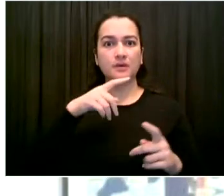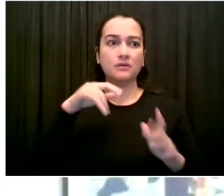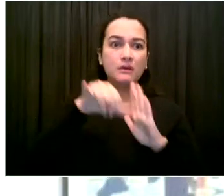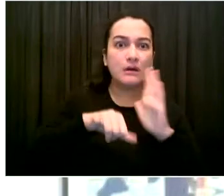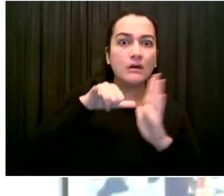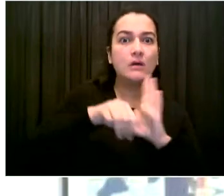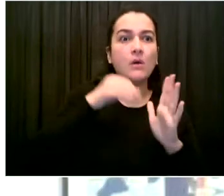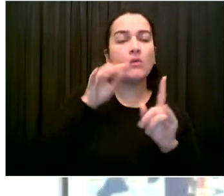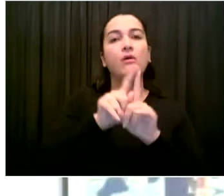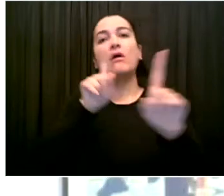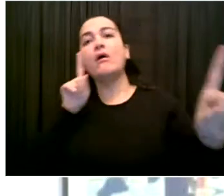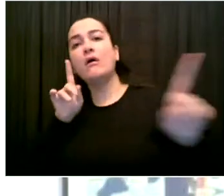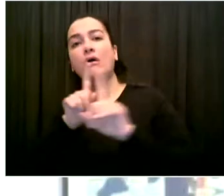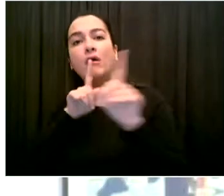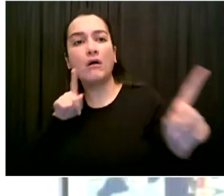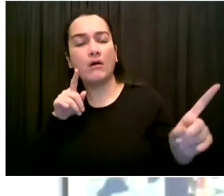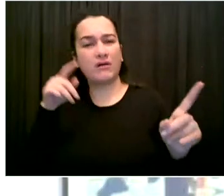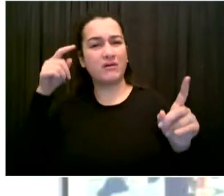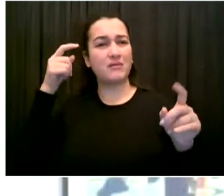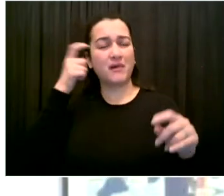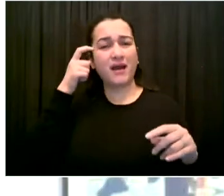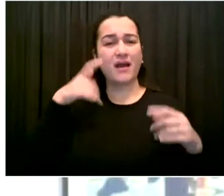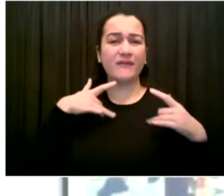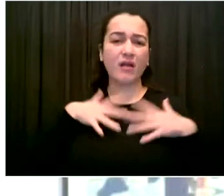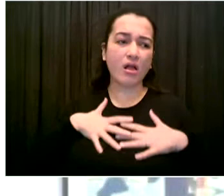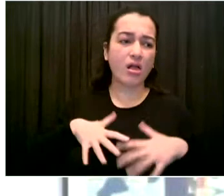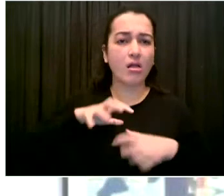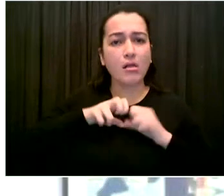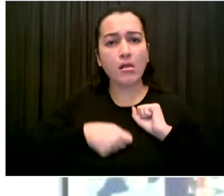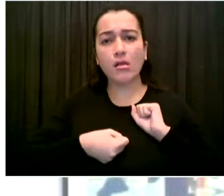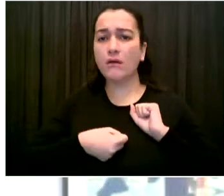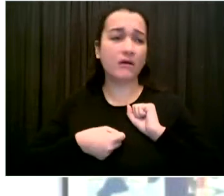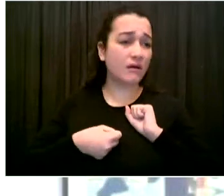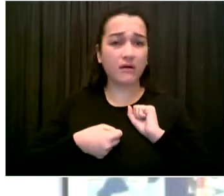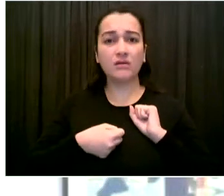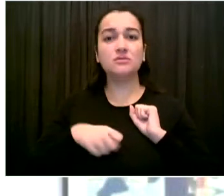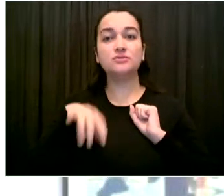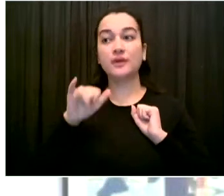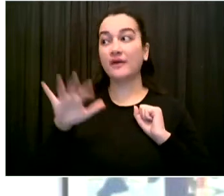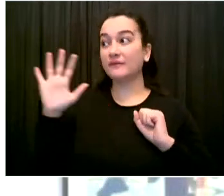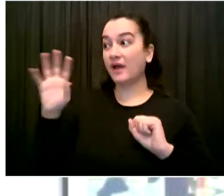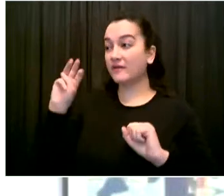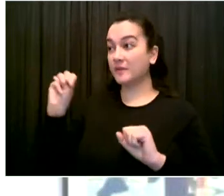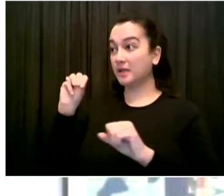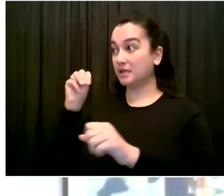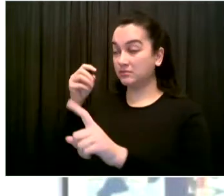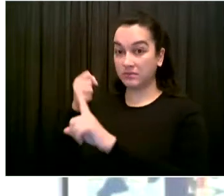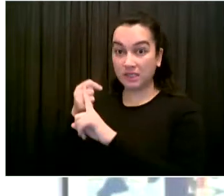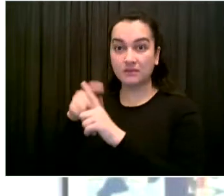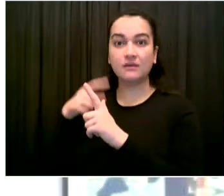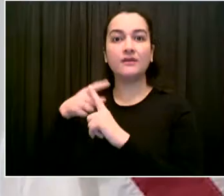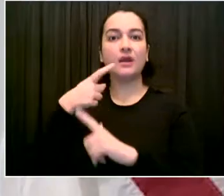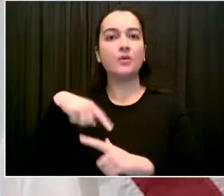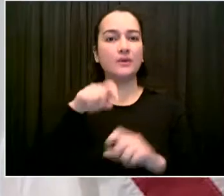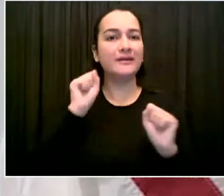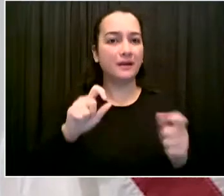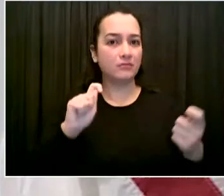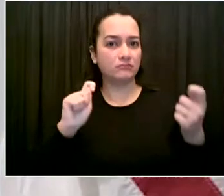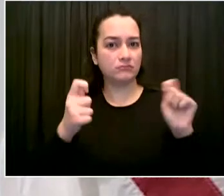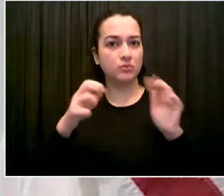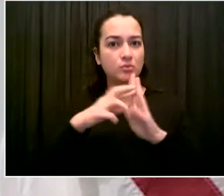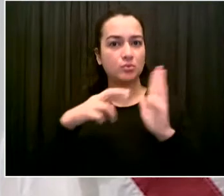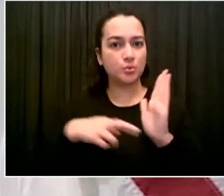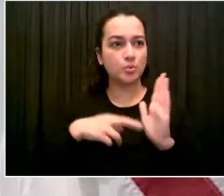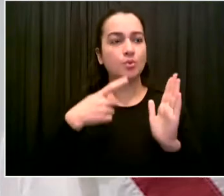those exact their toll as well. So it will have major benefits for the mental health of New Yorkers as well. Thank you.